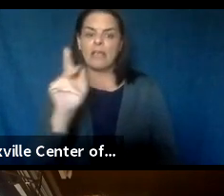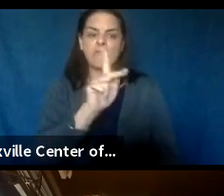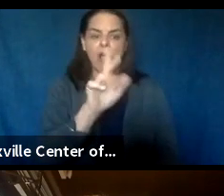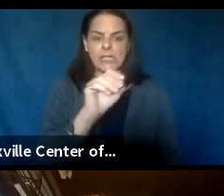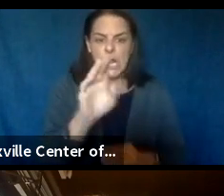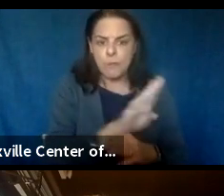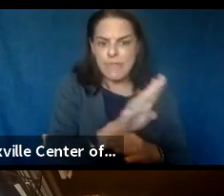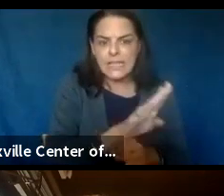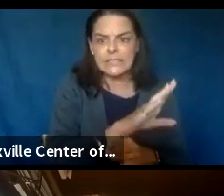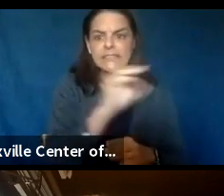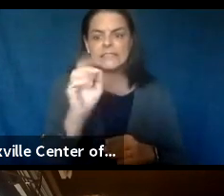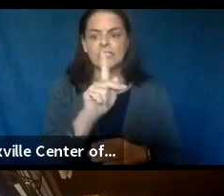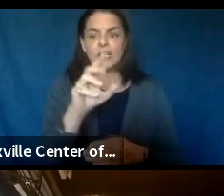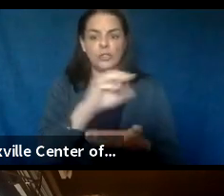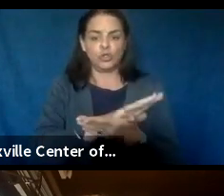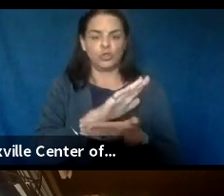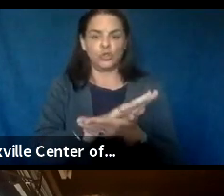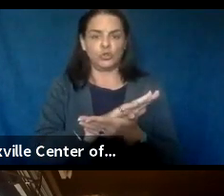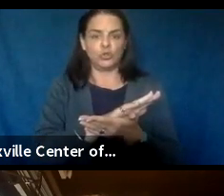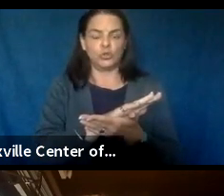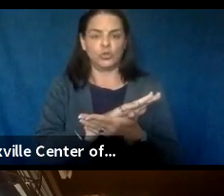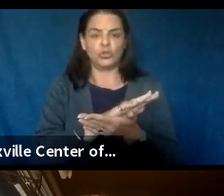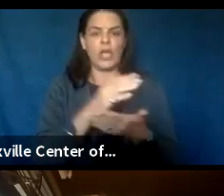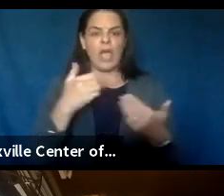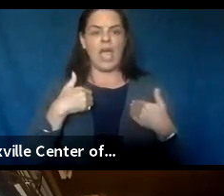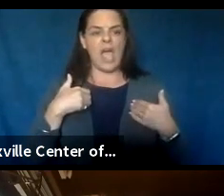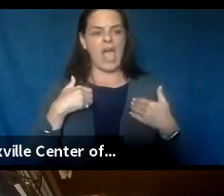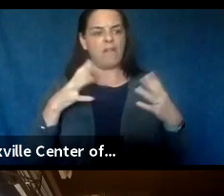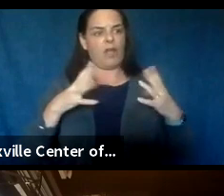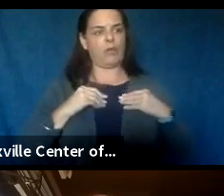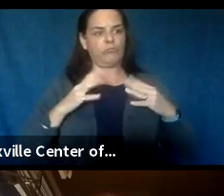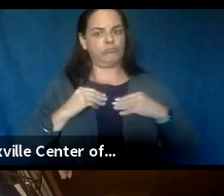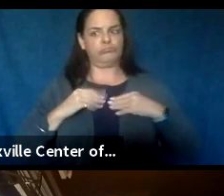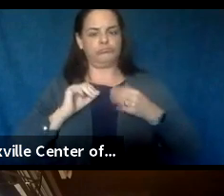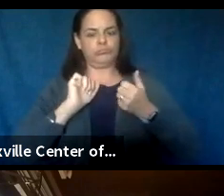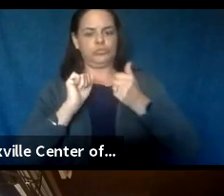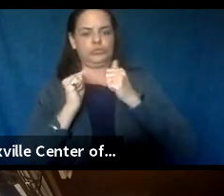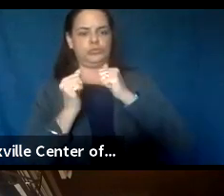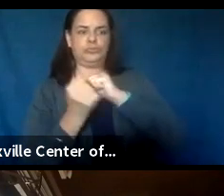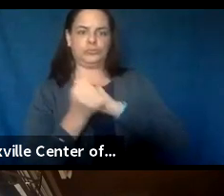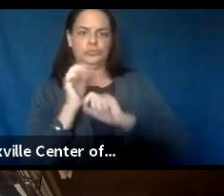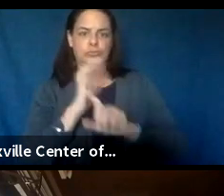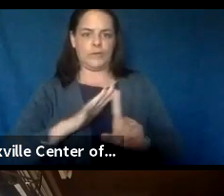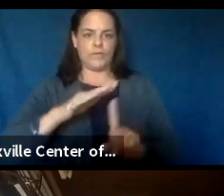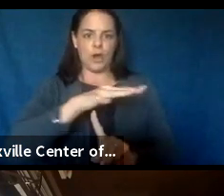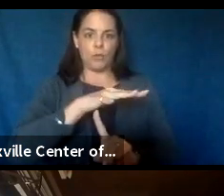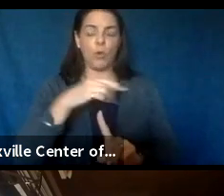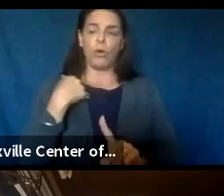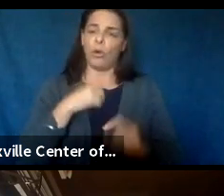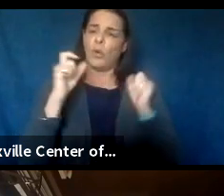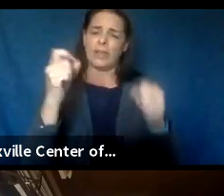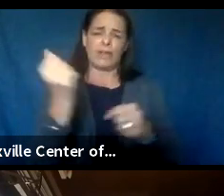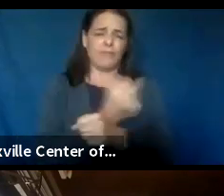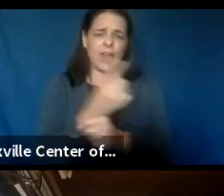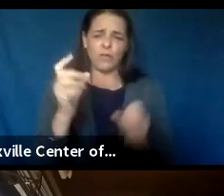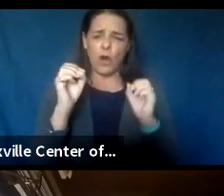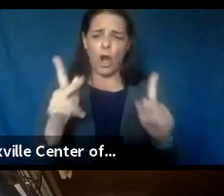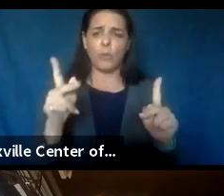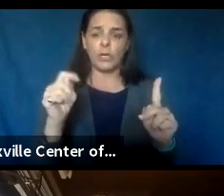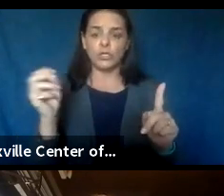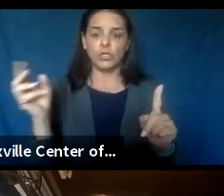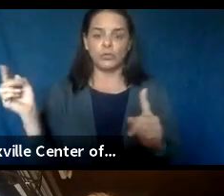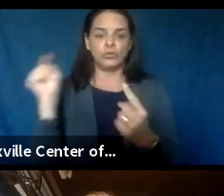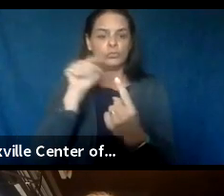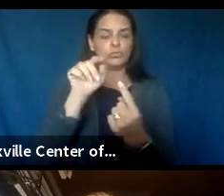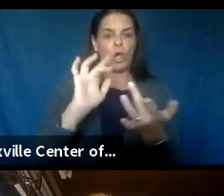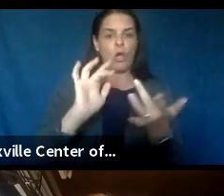and also the schools have adapted to this ever-changing environment. We have given everyone the opportunity to go online. You